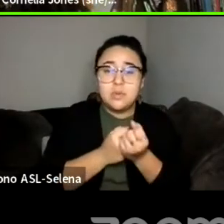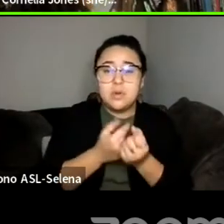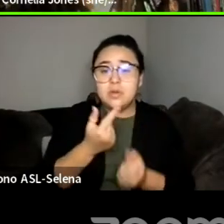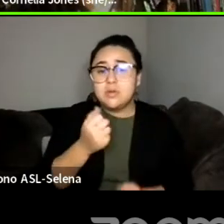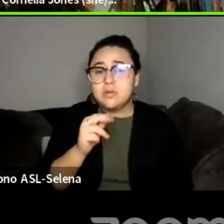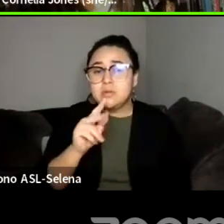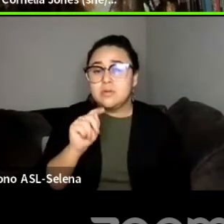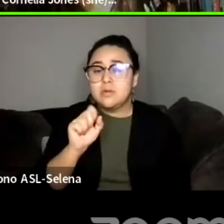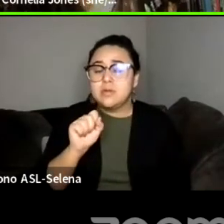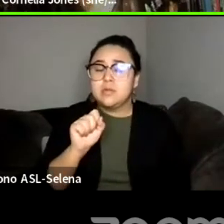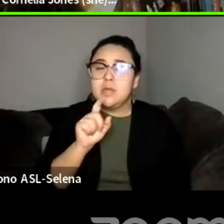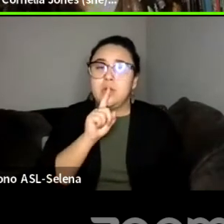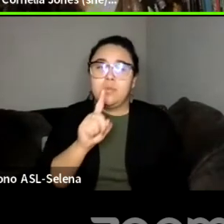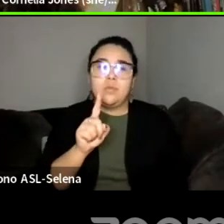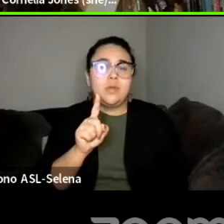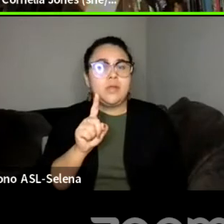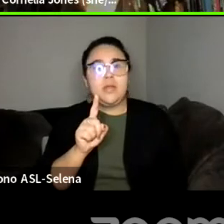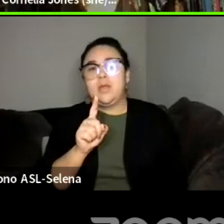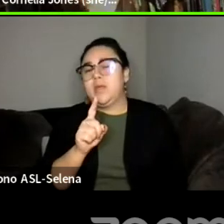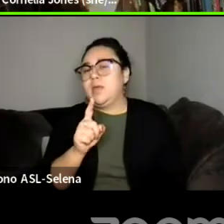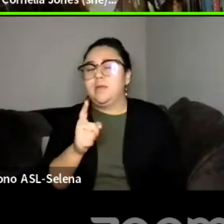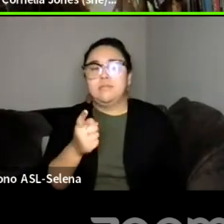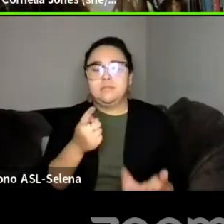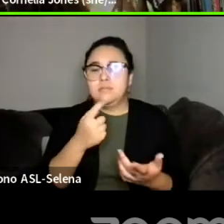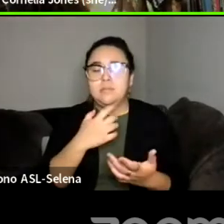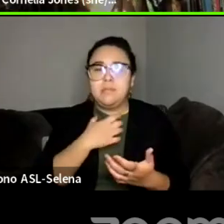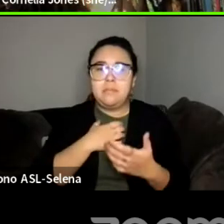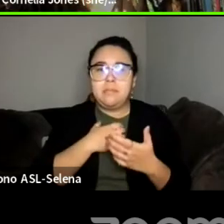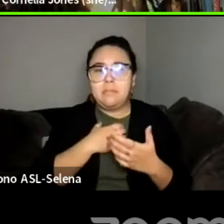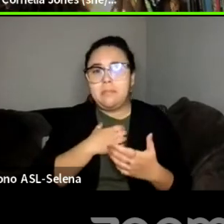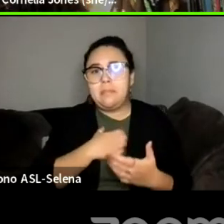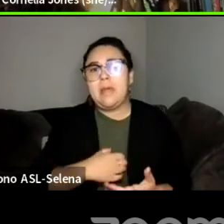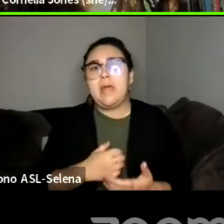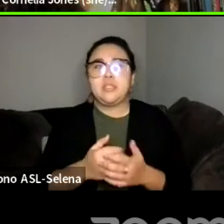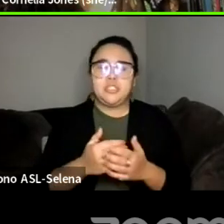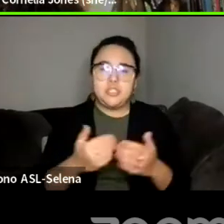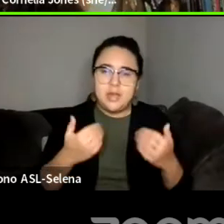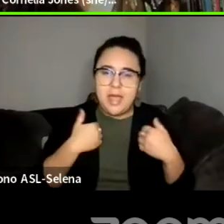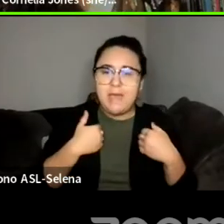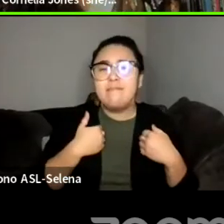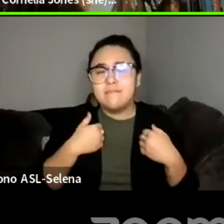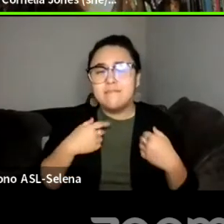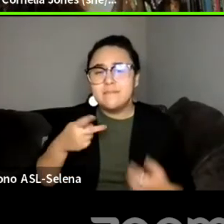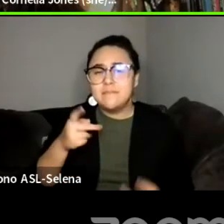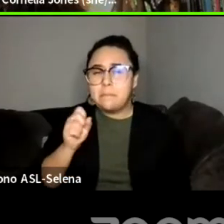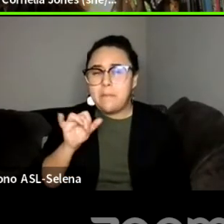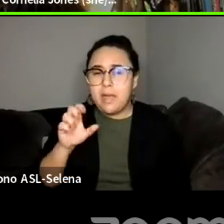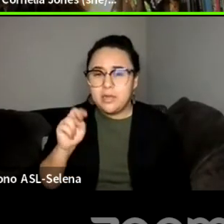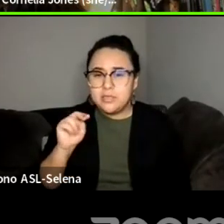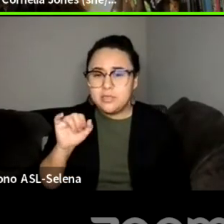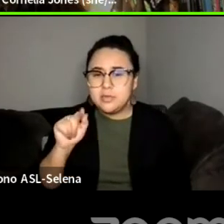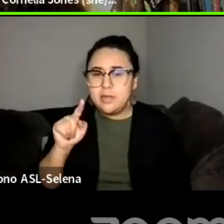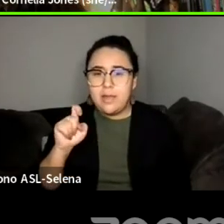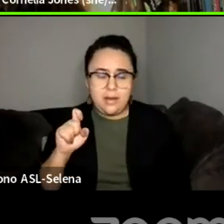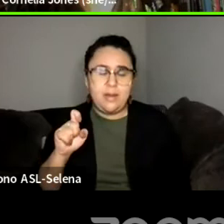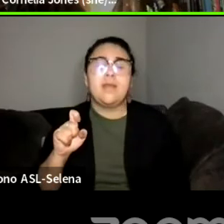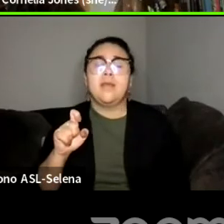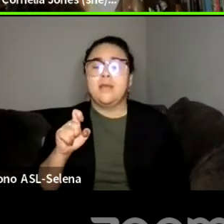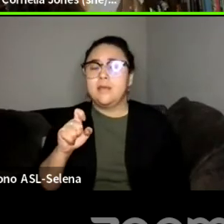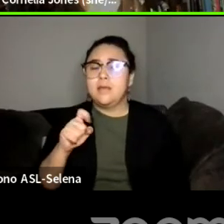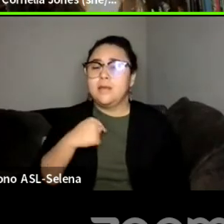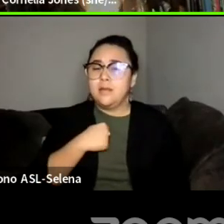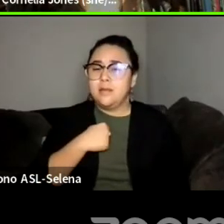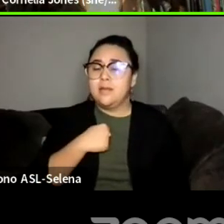is something I am so passionate about, because you know, as a